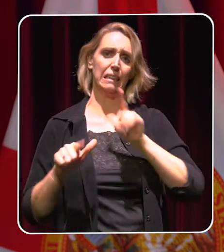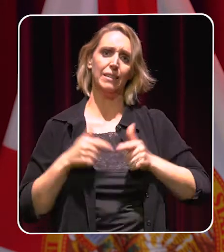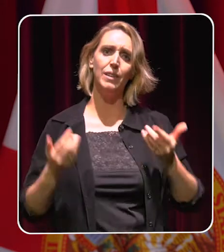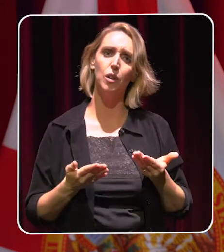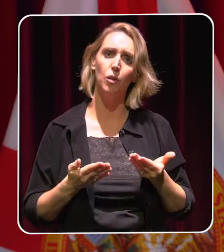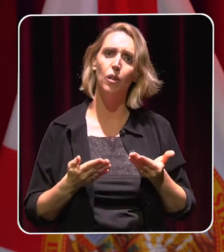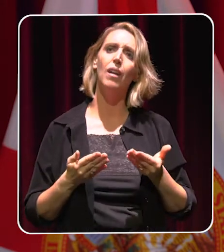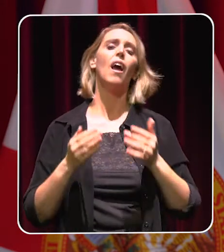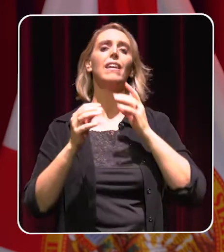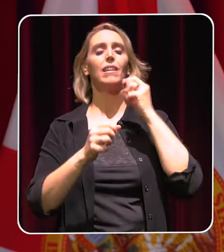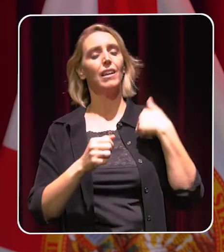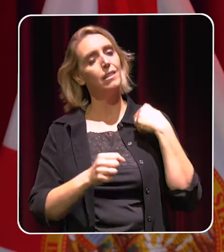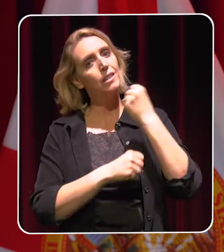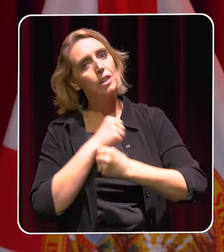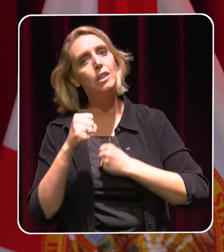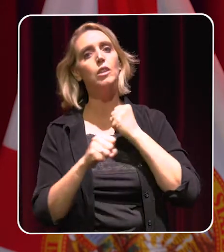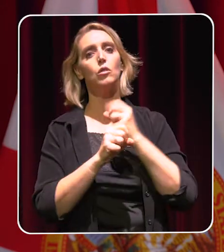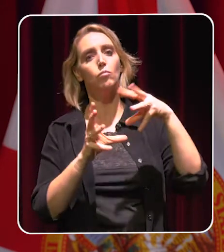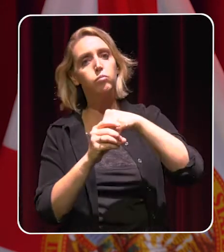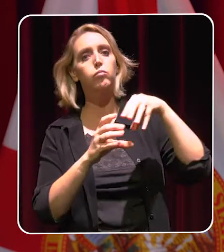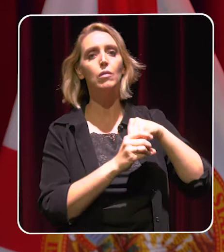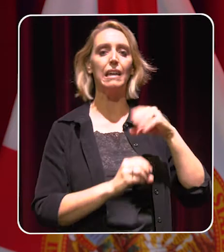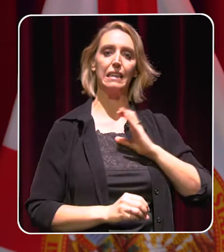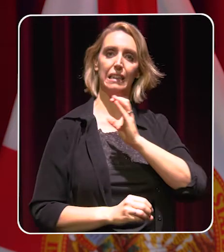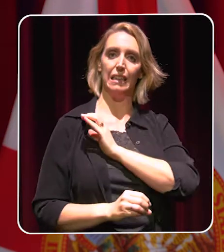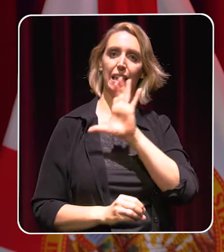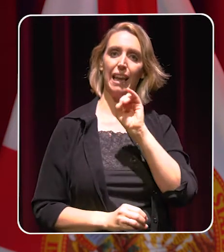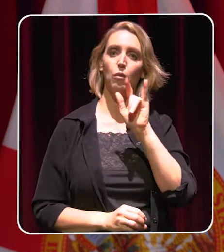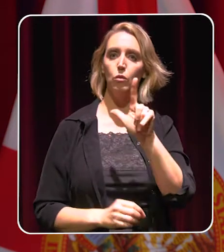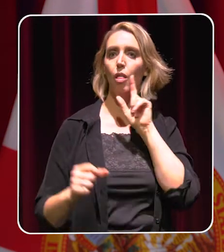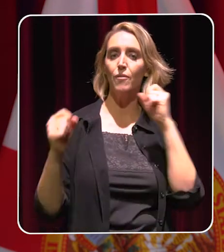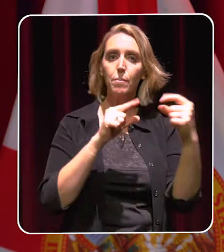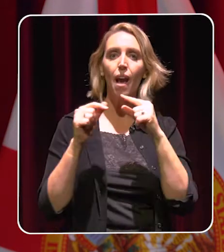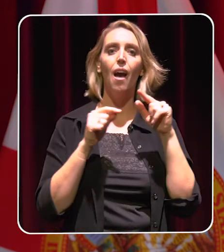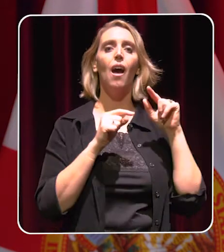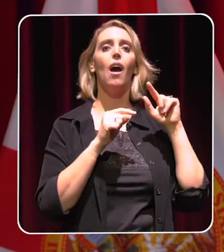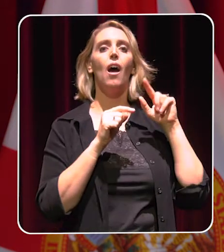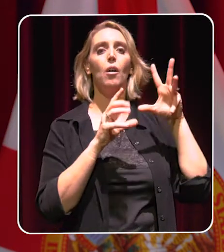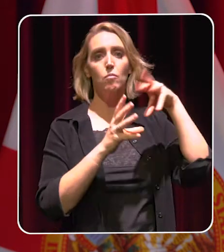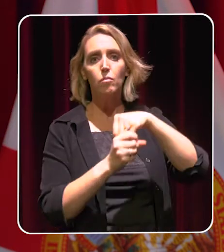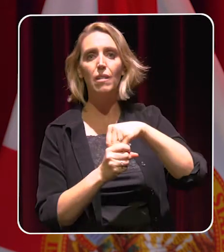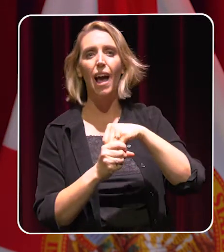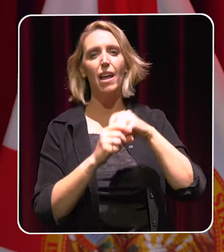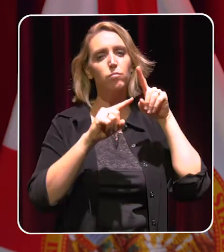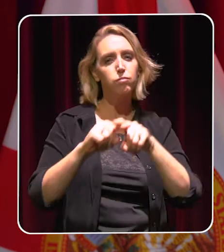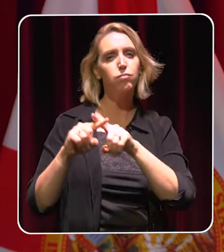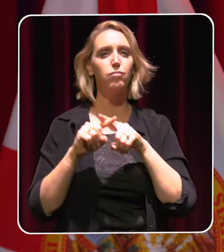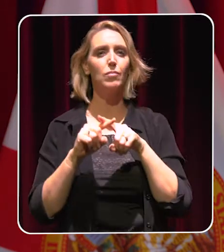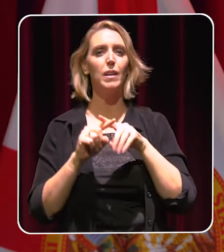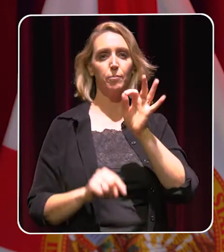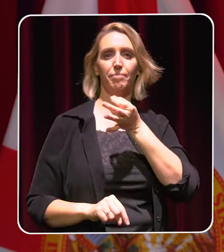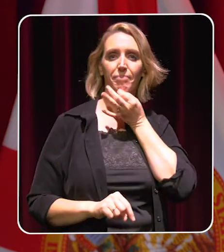And following years of public engagement, city council feedback and participation, and leaning on the expertise of the